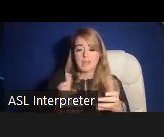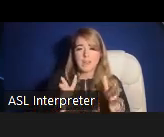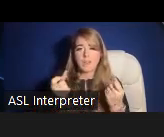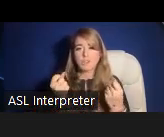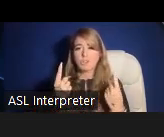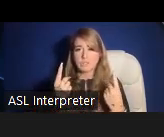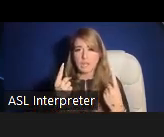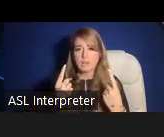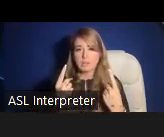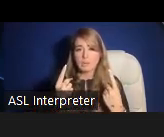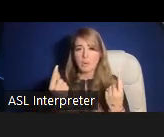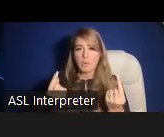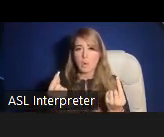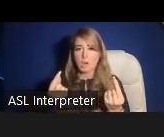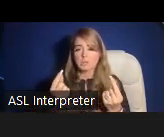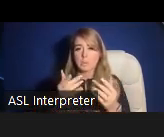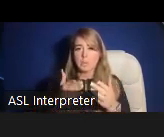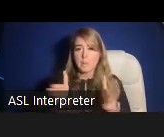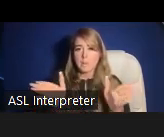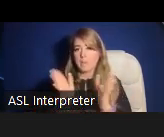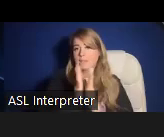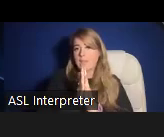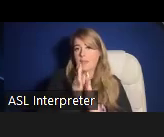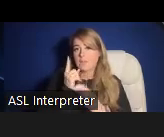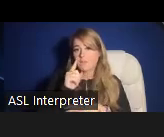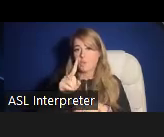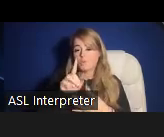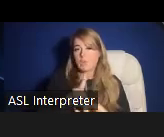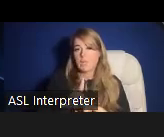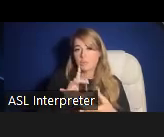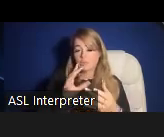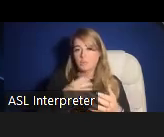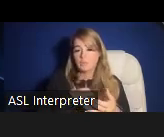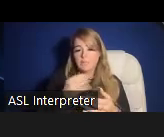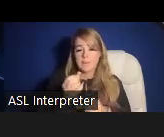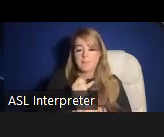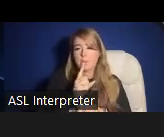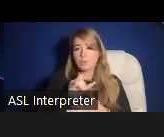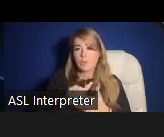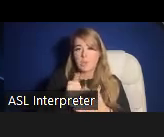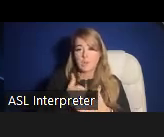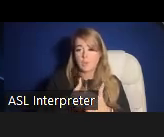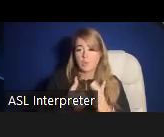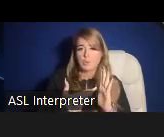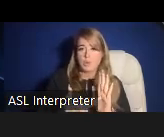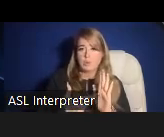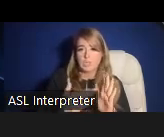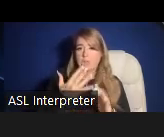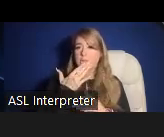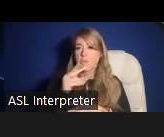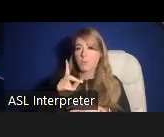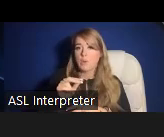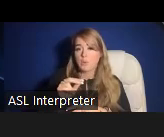understand what the public is asking as far as grievances, and making sure as we represent Colorado that